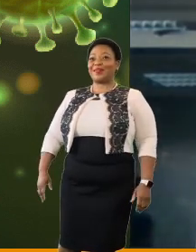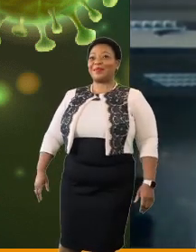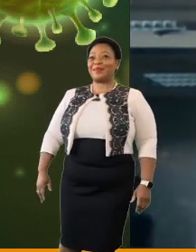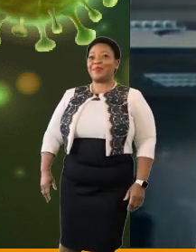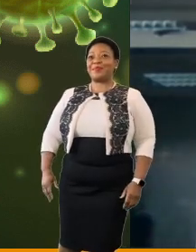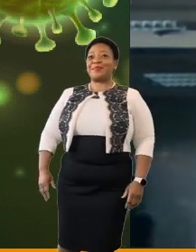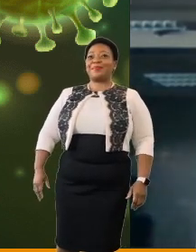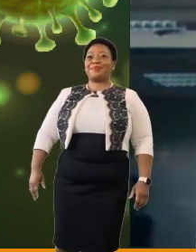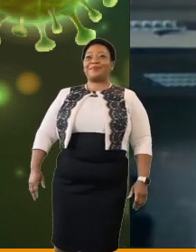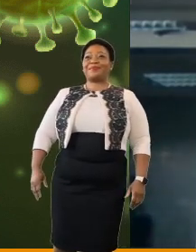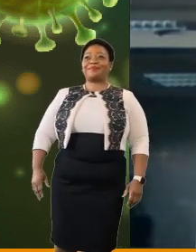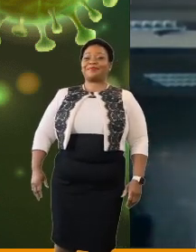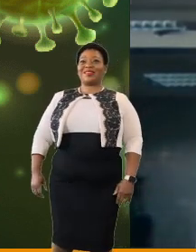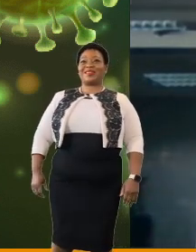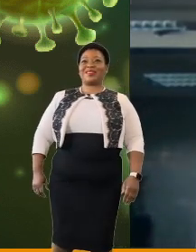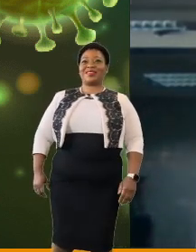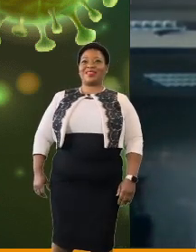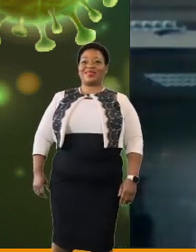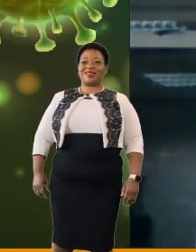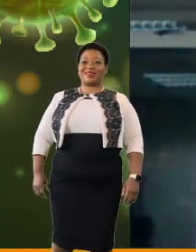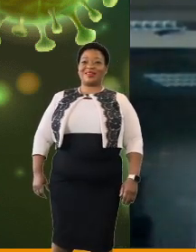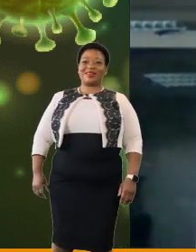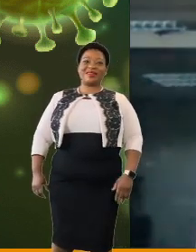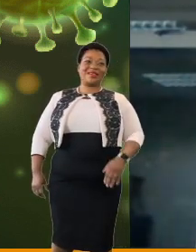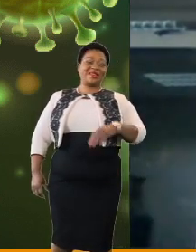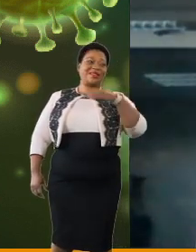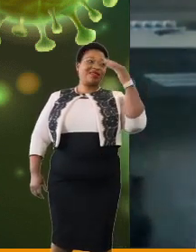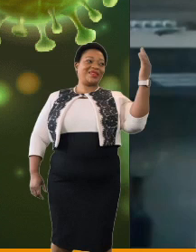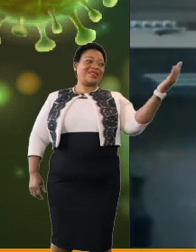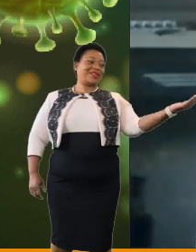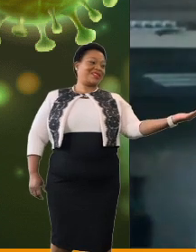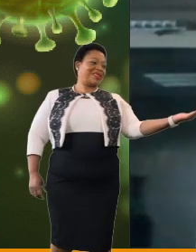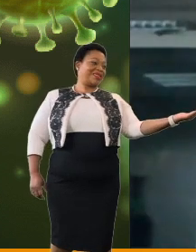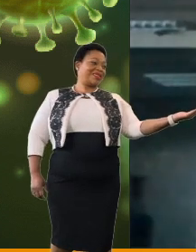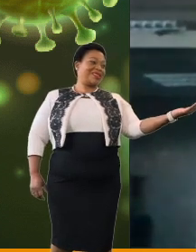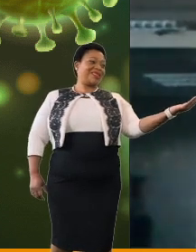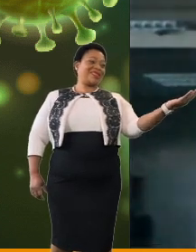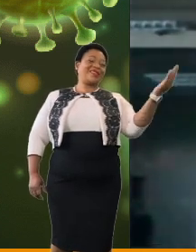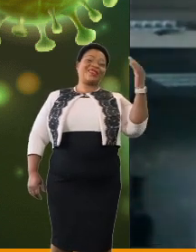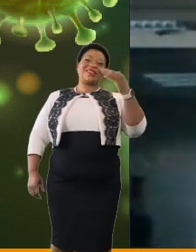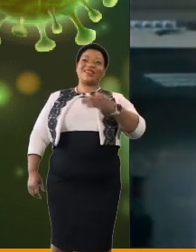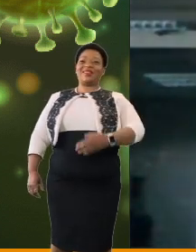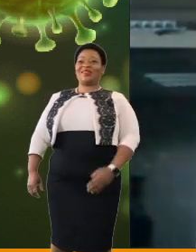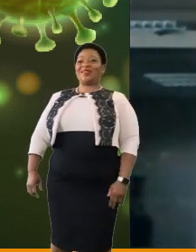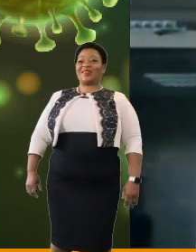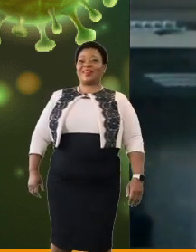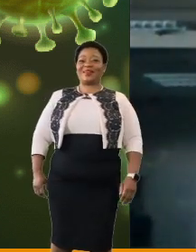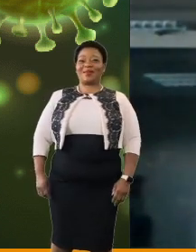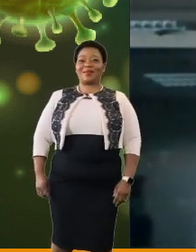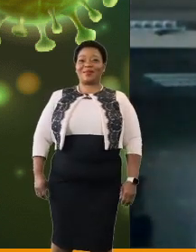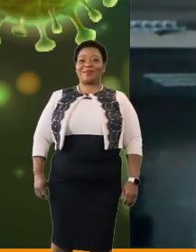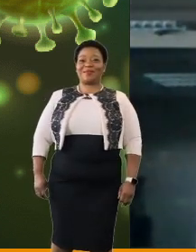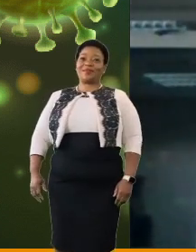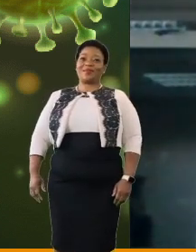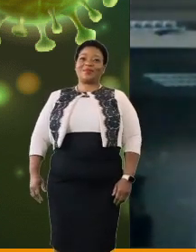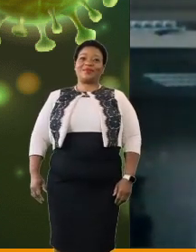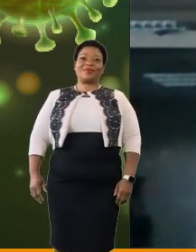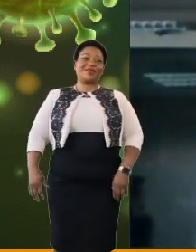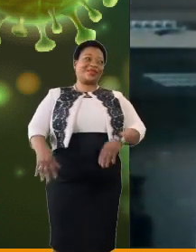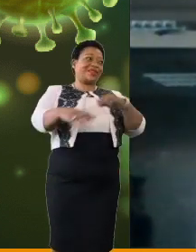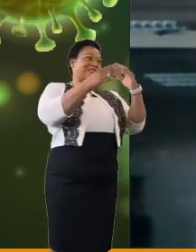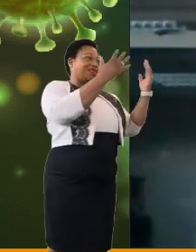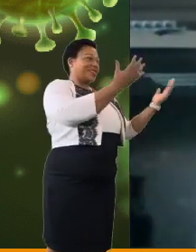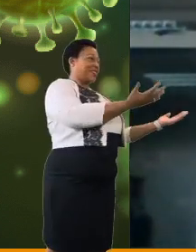of them may hinder development because of non-delivery of those projects. It could be a